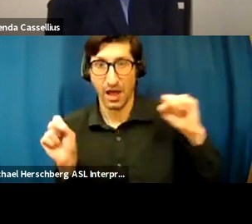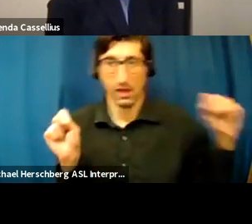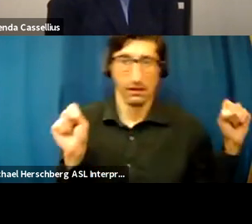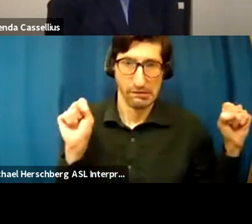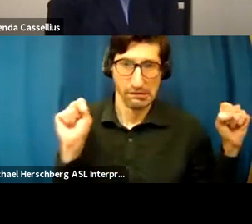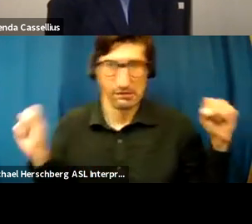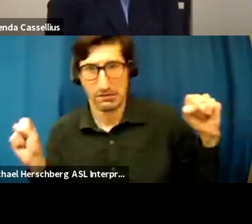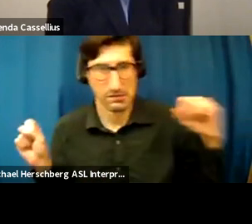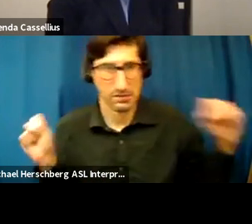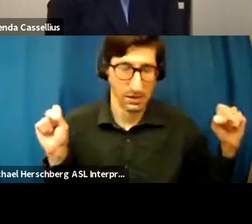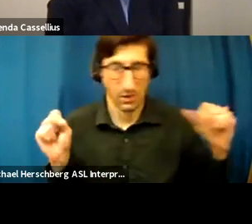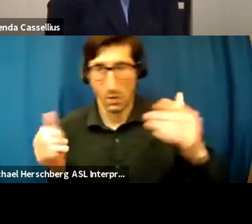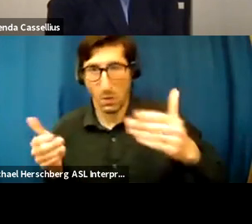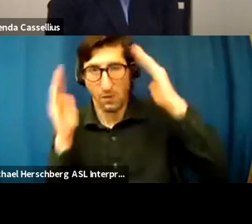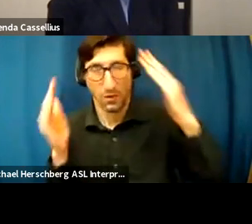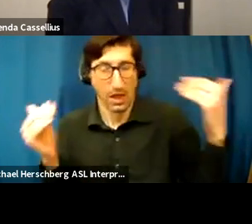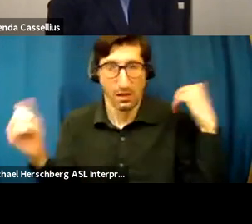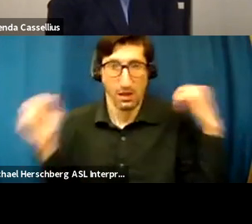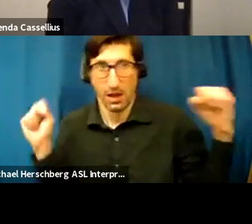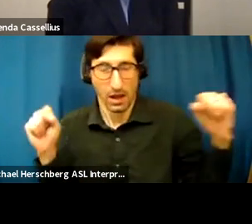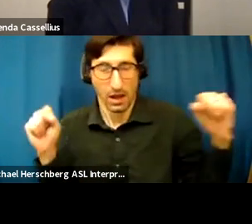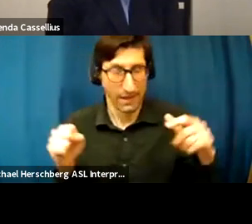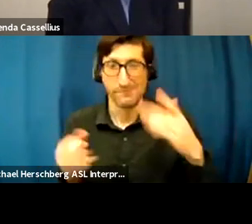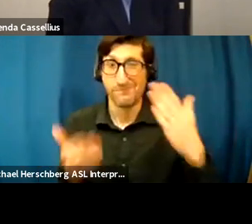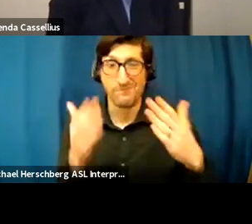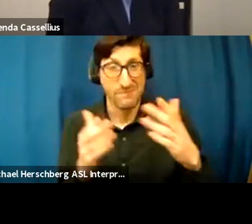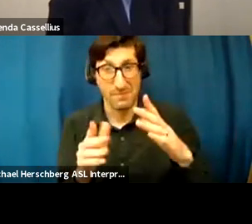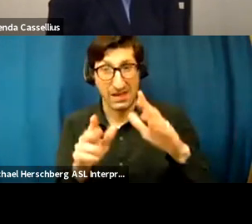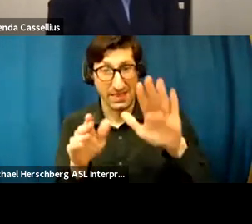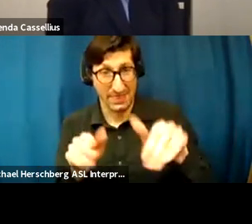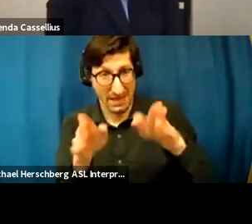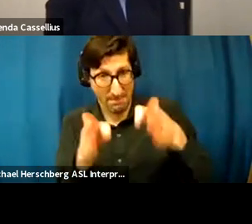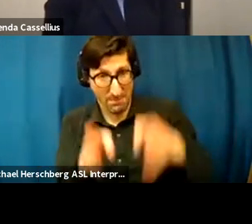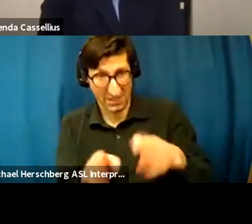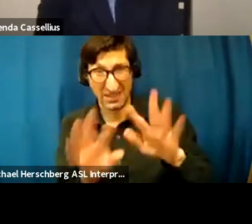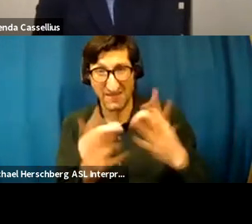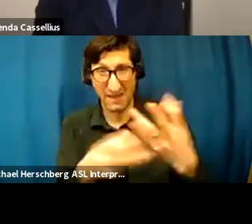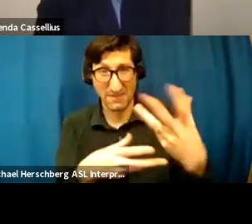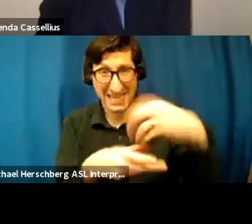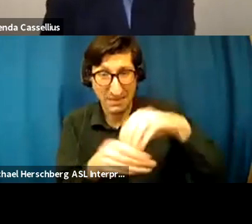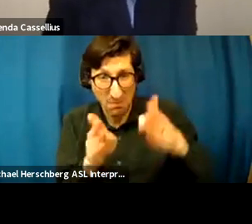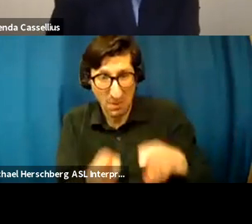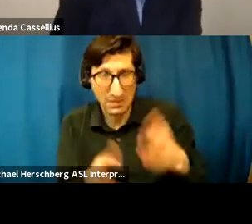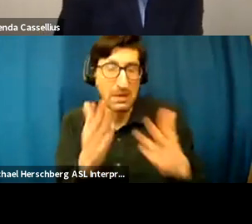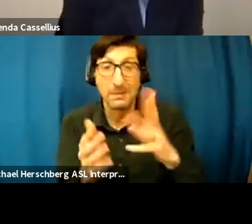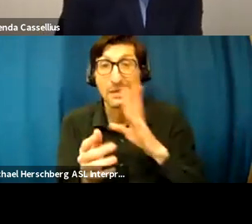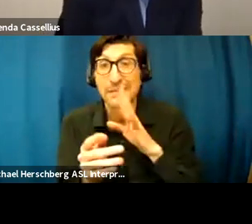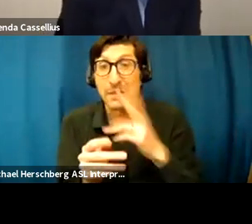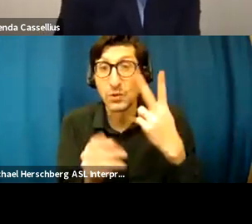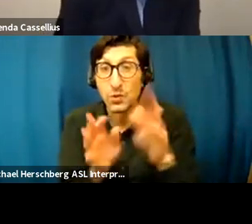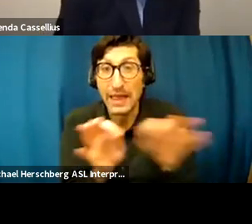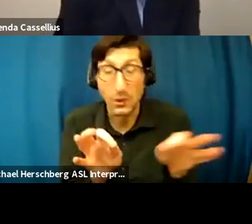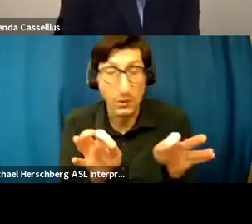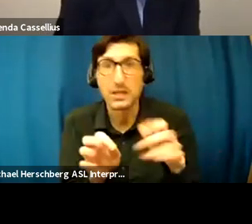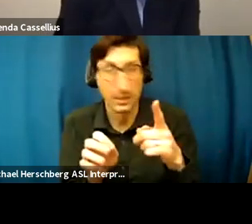They were constantly pulled to be interpreters if they spoke another language, and just pulled in all kinds of directions. So I just